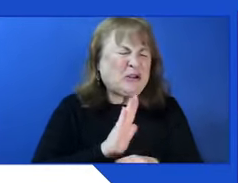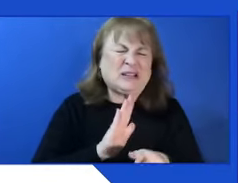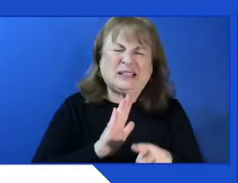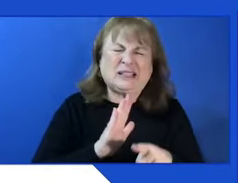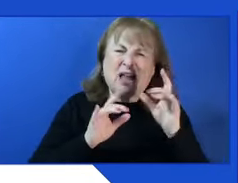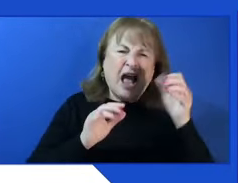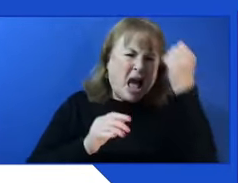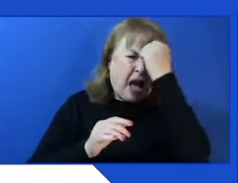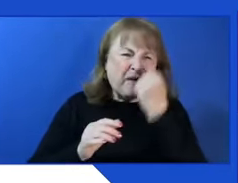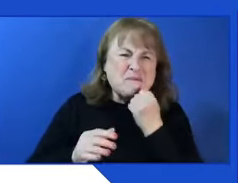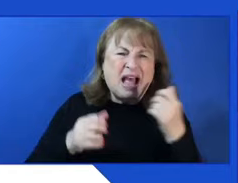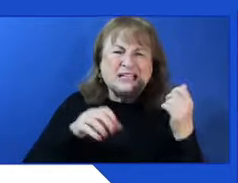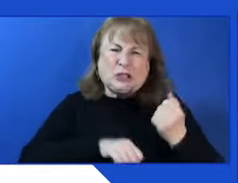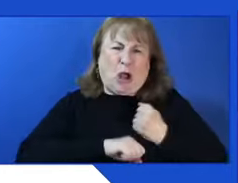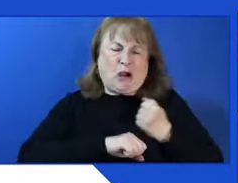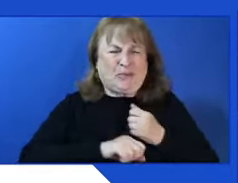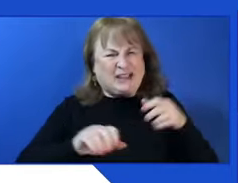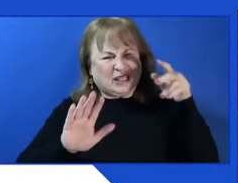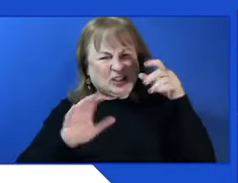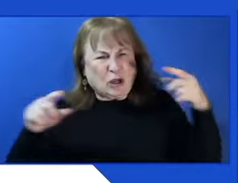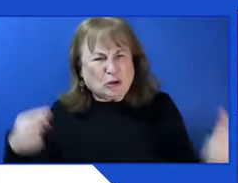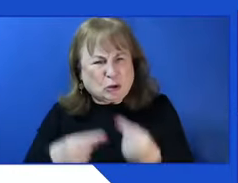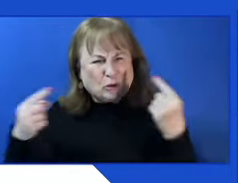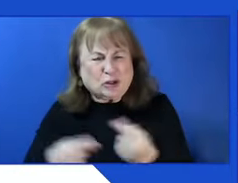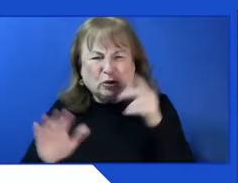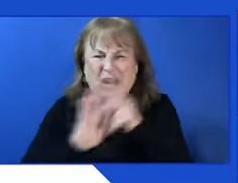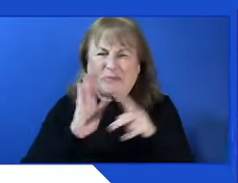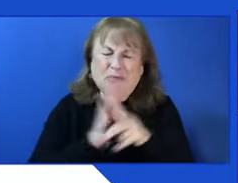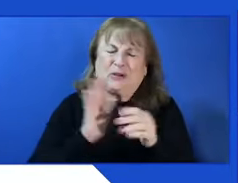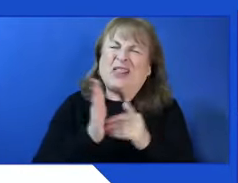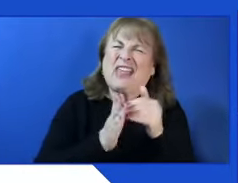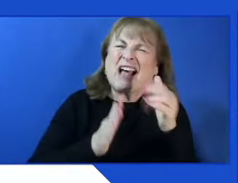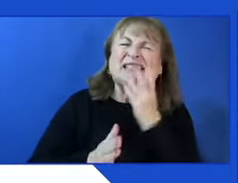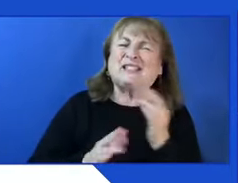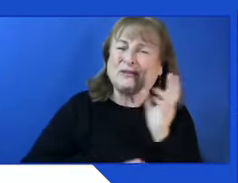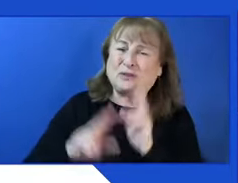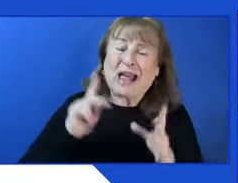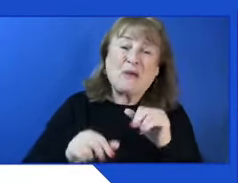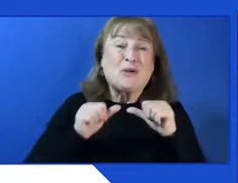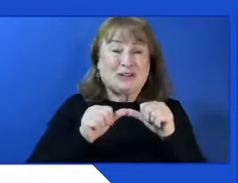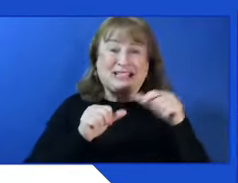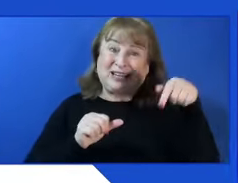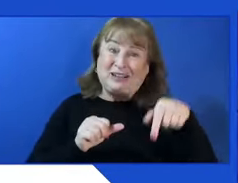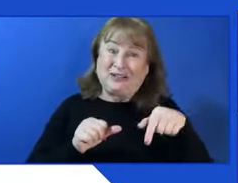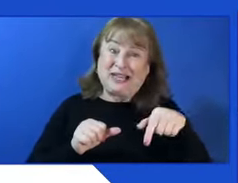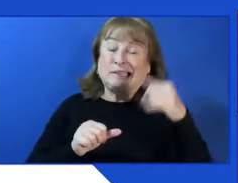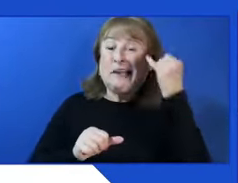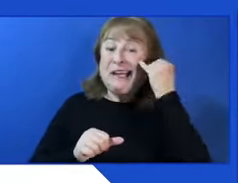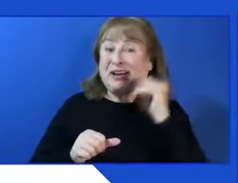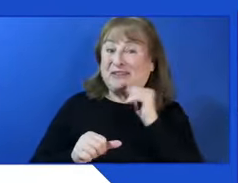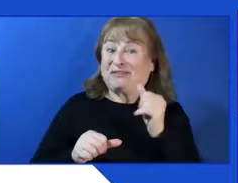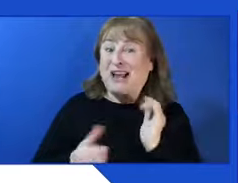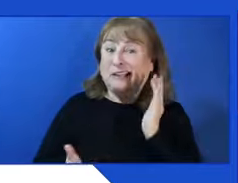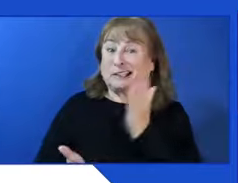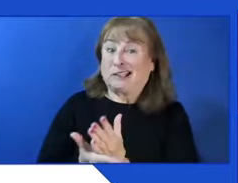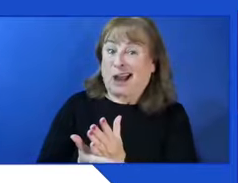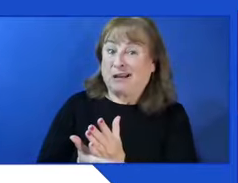that has already tortured and murdered thousands of Jews and will continue on this path if not stopped.